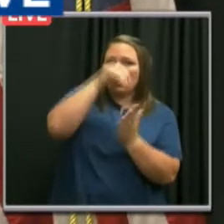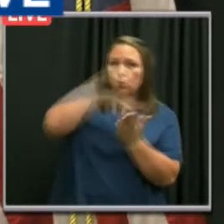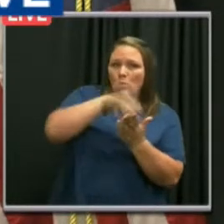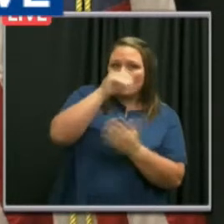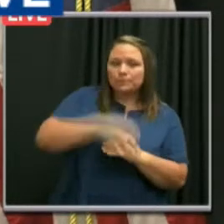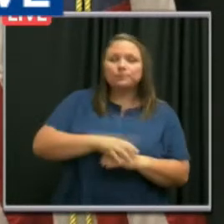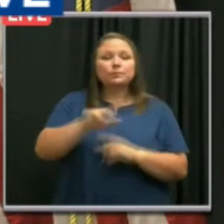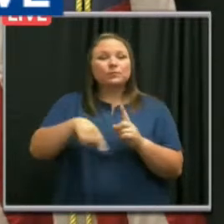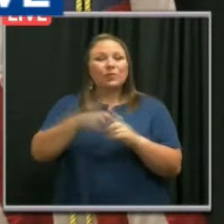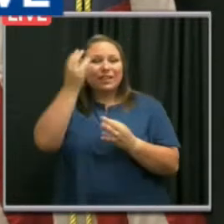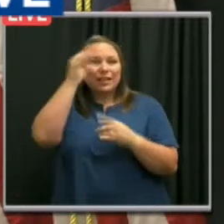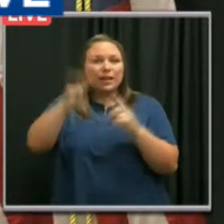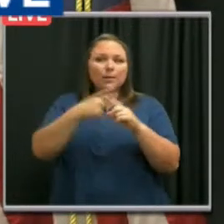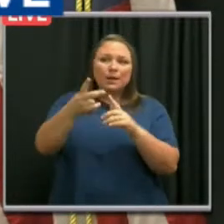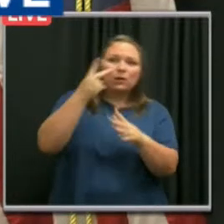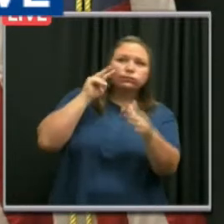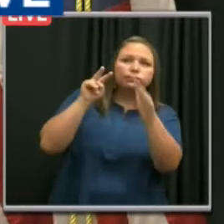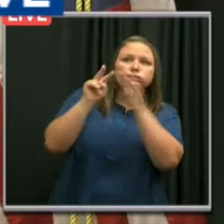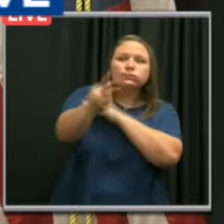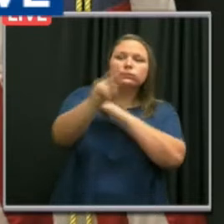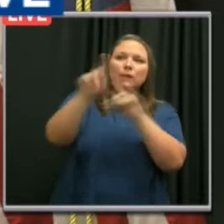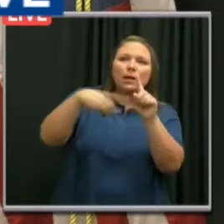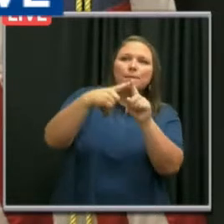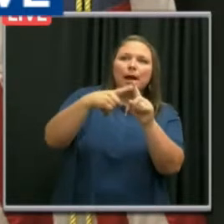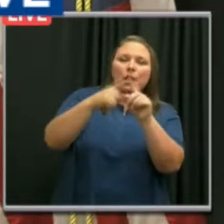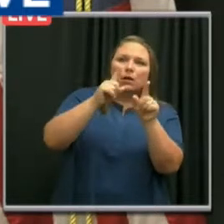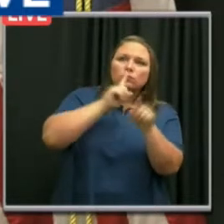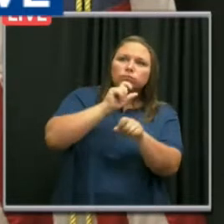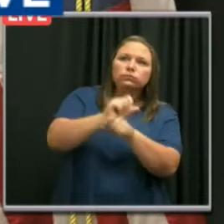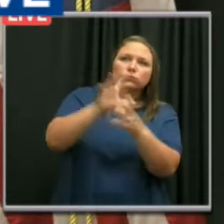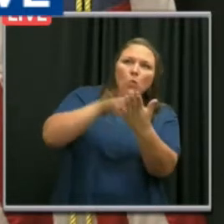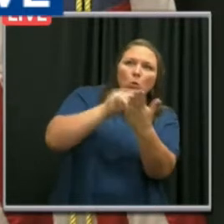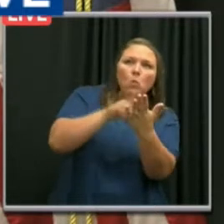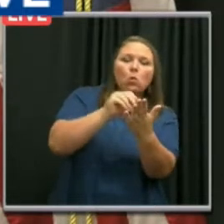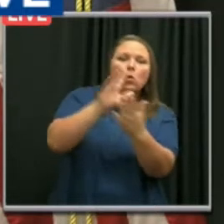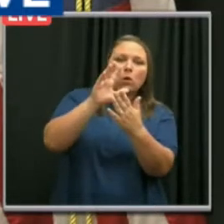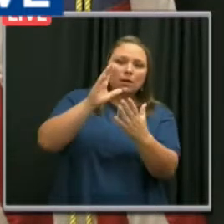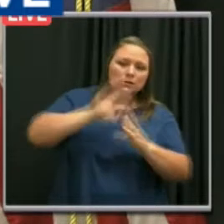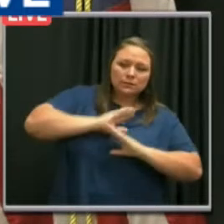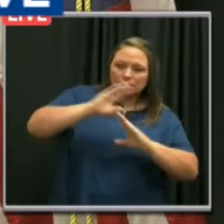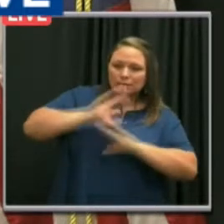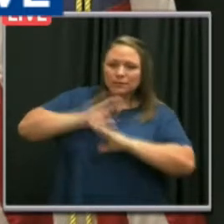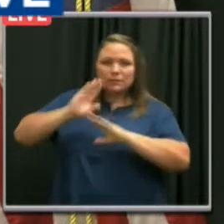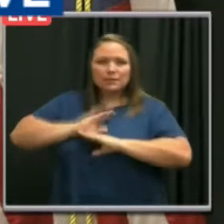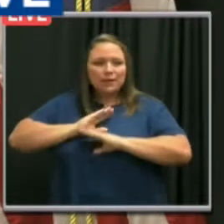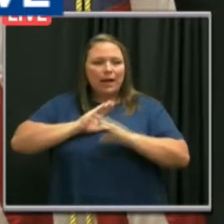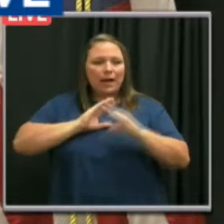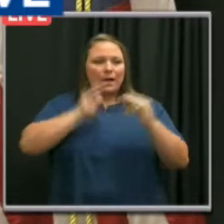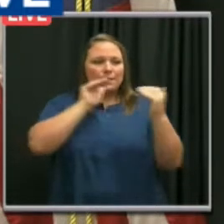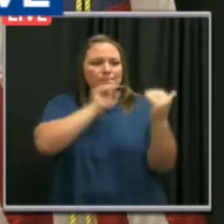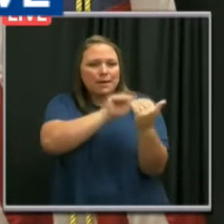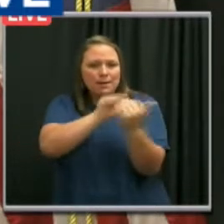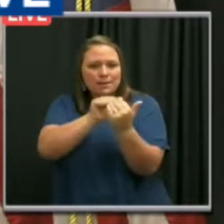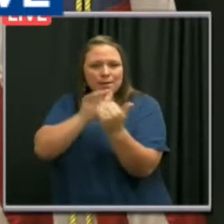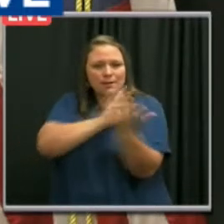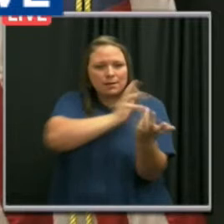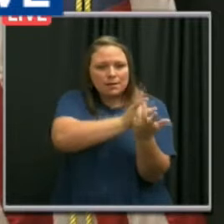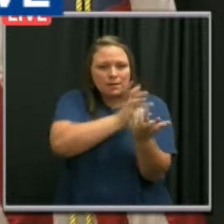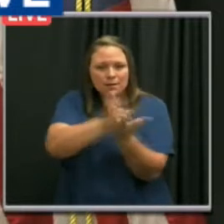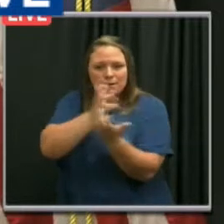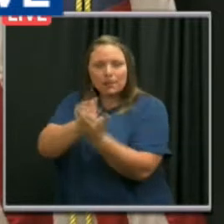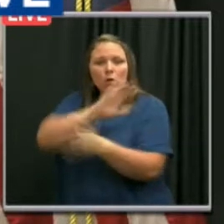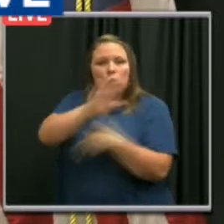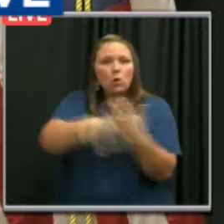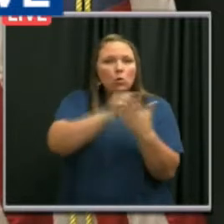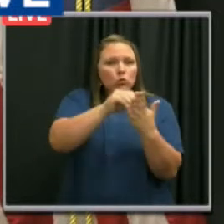about being forward thinking, providing rigorous learning, and meeting every learner where they are, providing each of them